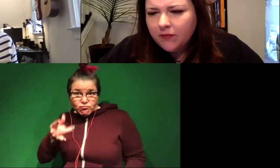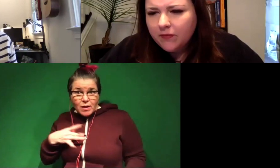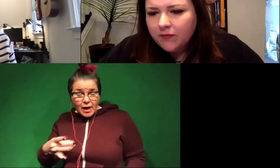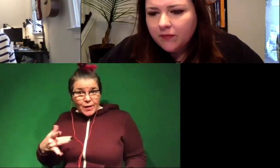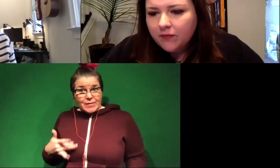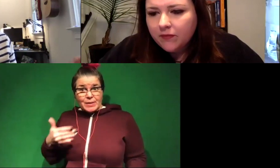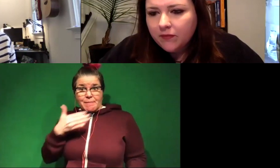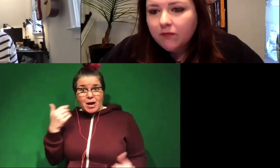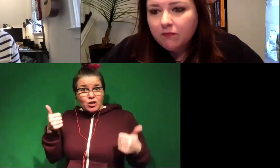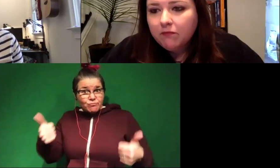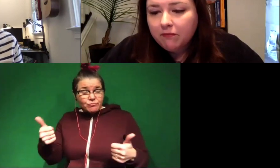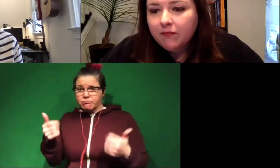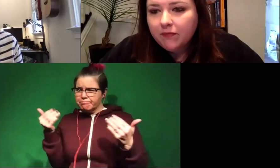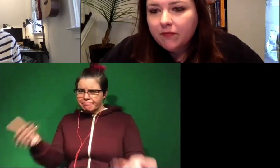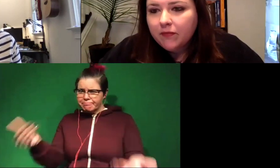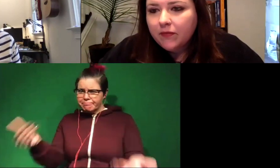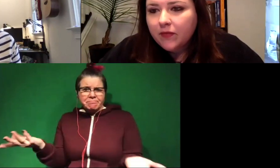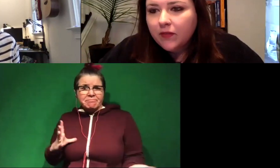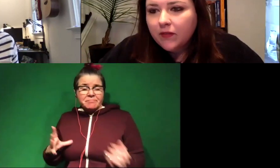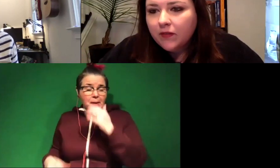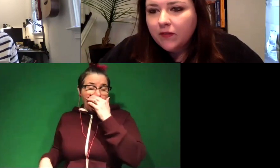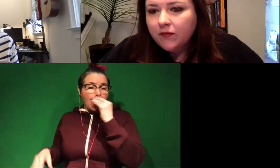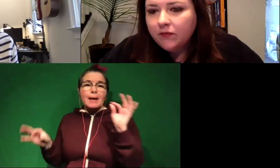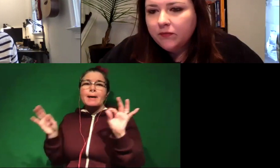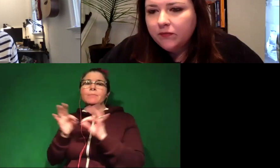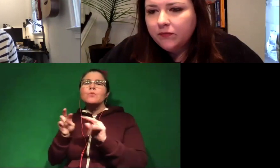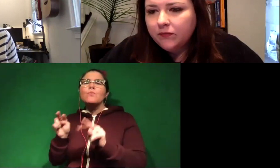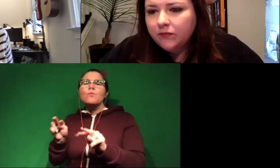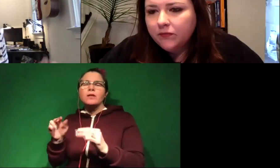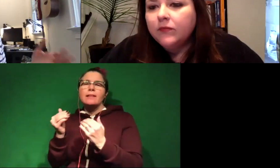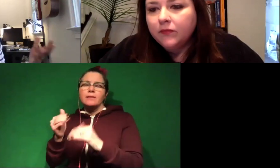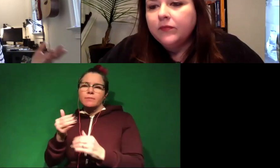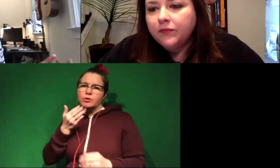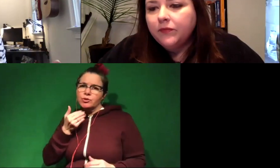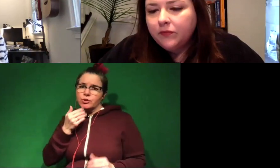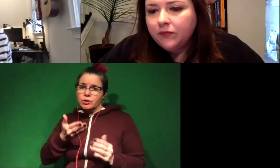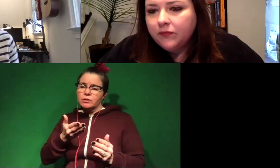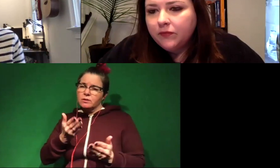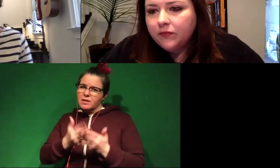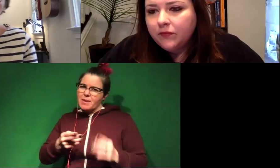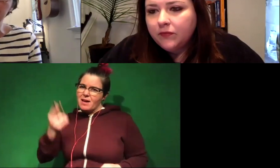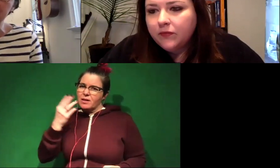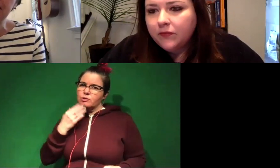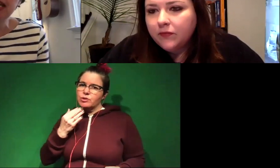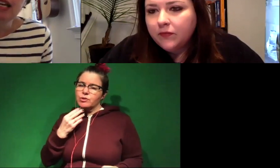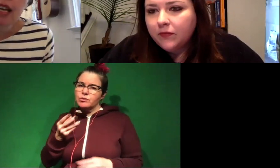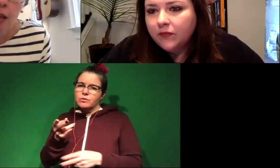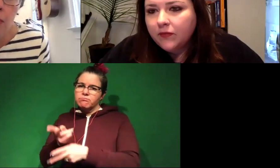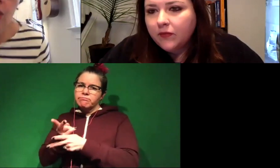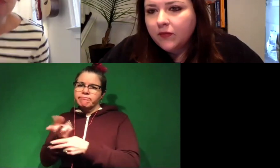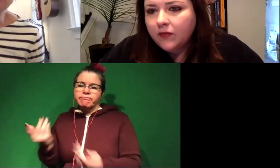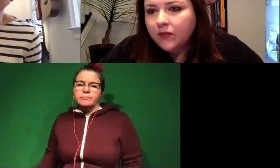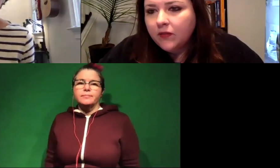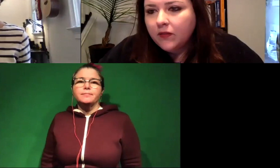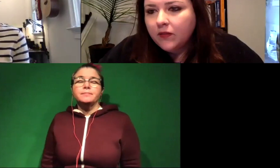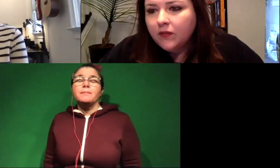good, go for it. The thing I think to watch is just make sure you limit sugar. So some of them have more sugar than others. But that